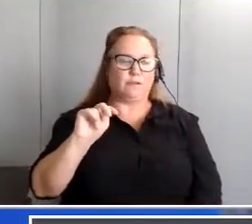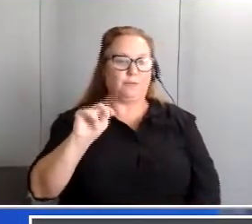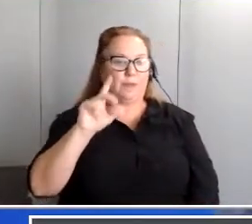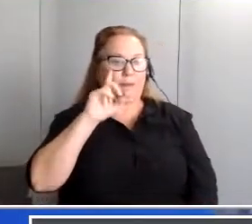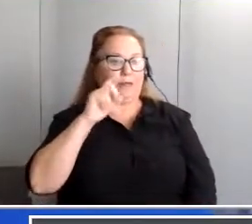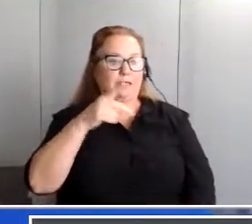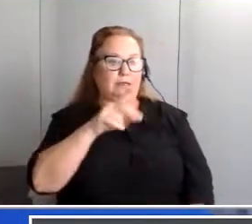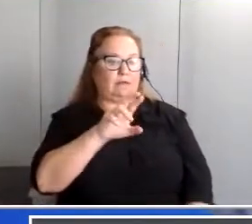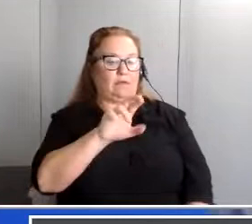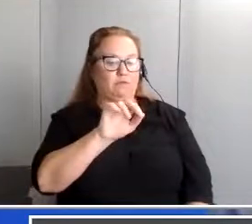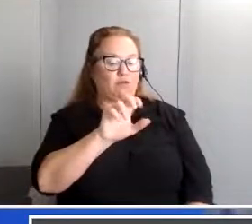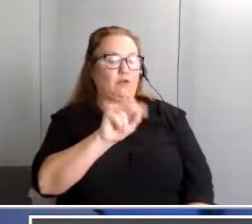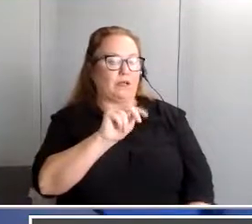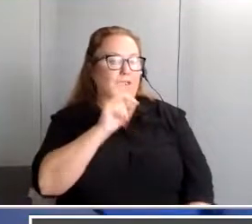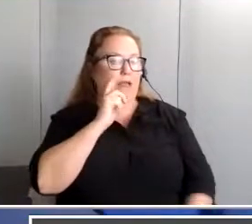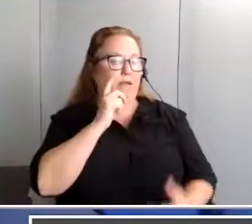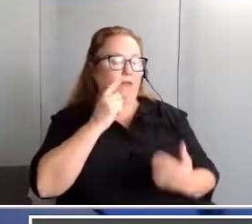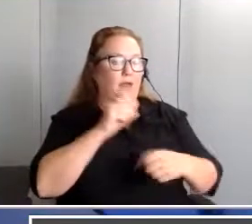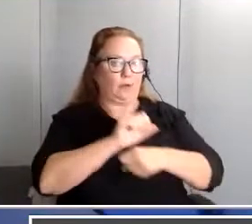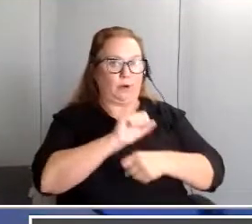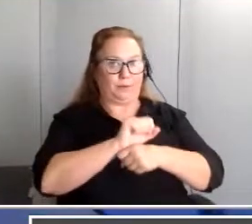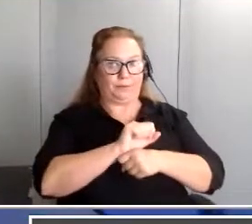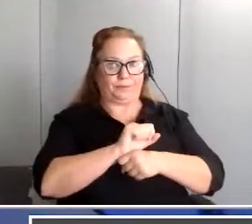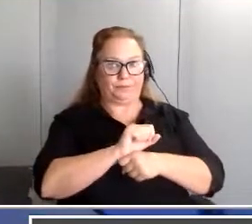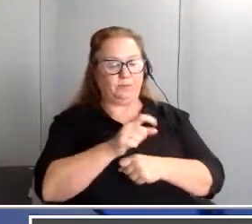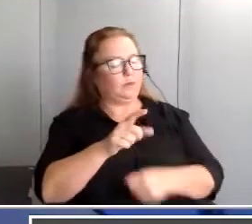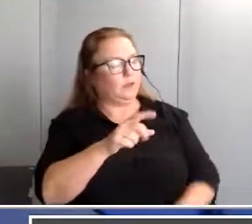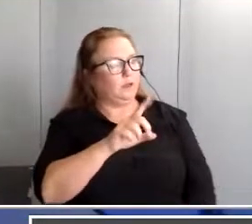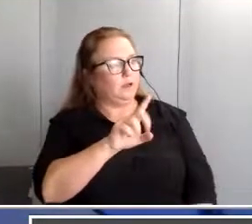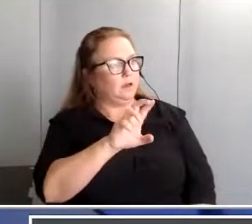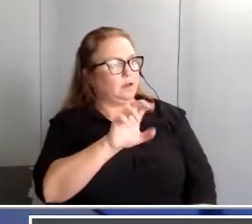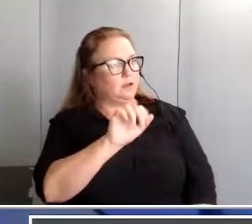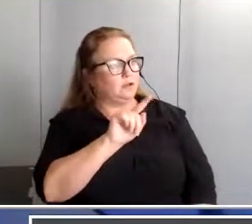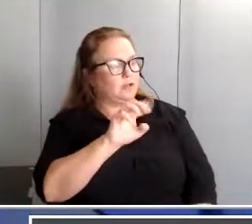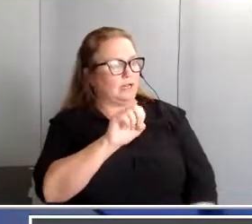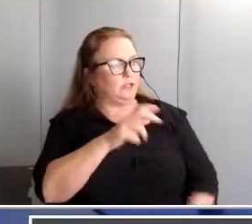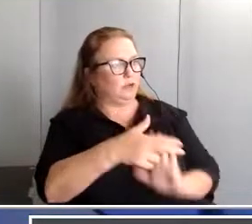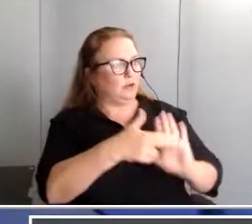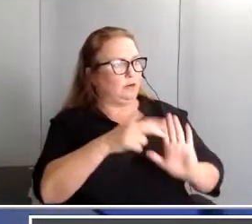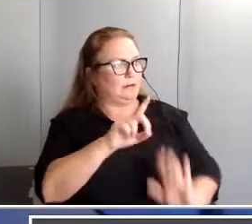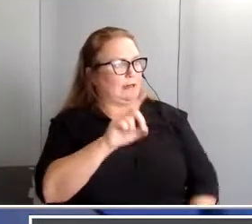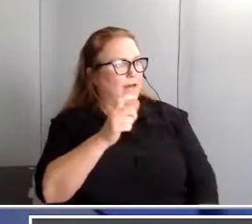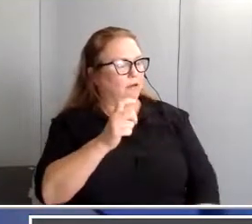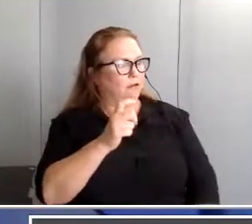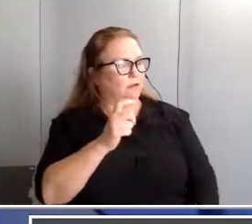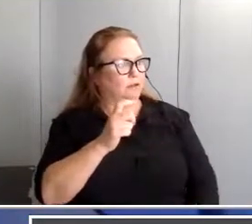work. So Dr. Stites, how long ago were you diagnosed with prostate cancer? I think it's been 3 or